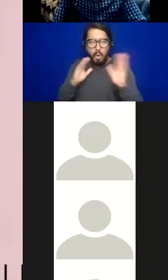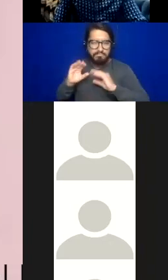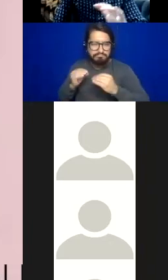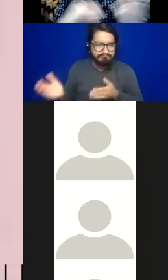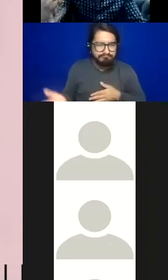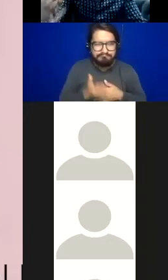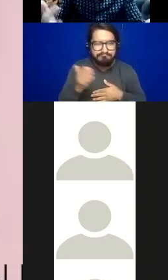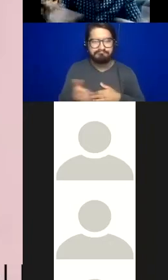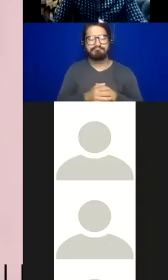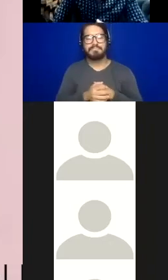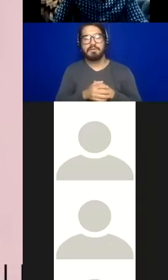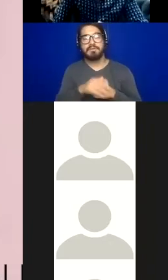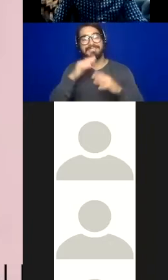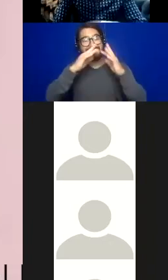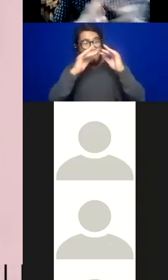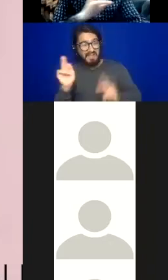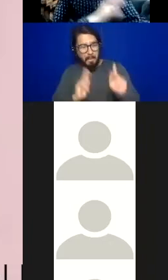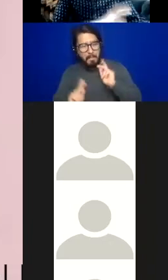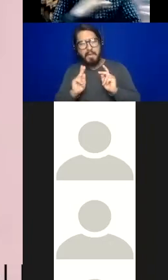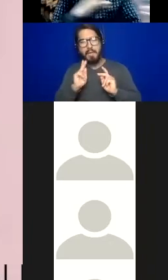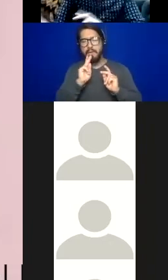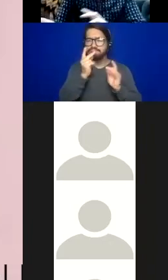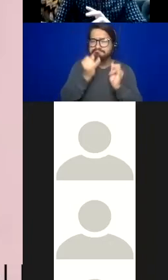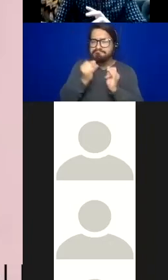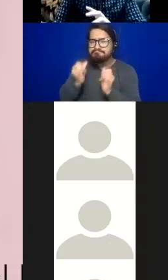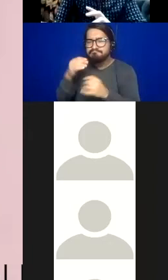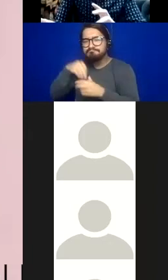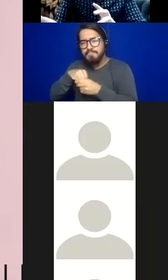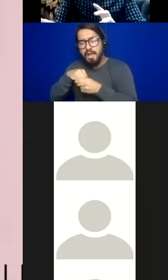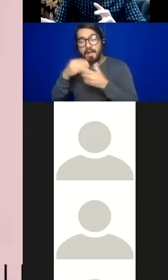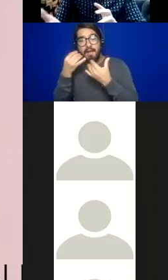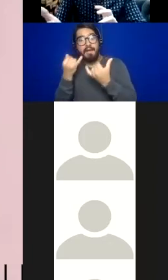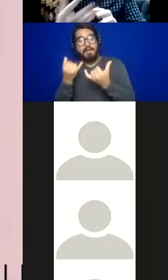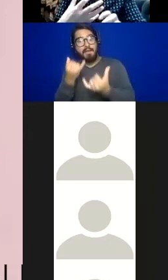so it's a diverse group of individuals who are current or former